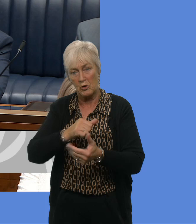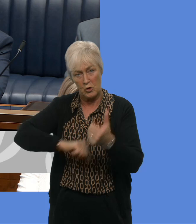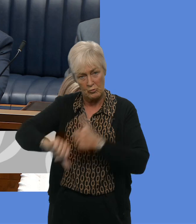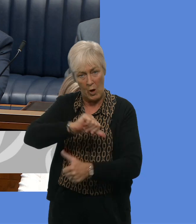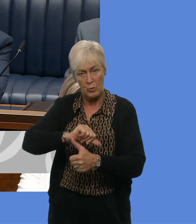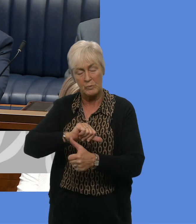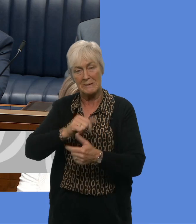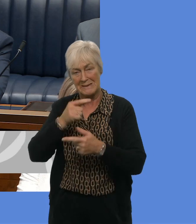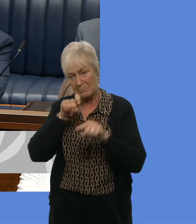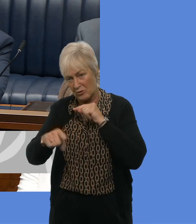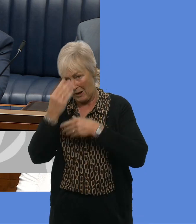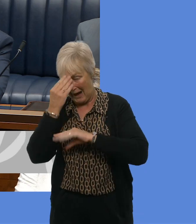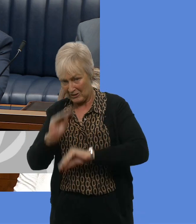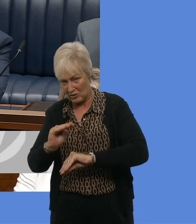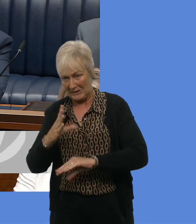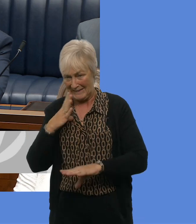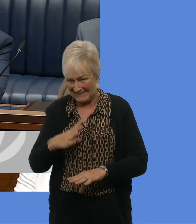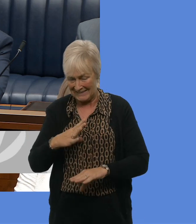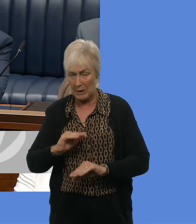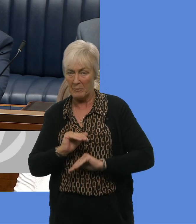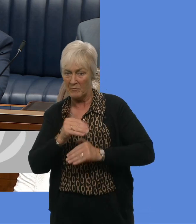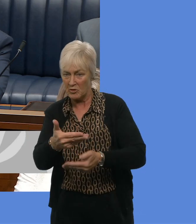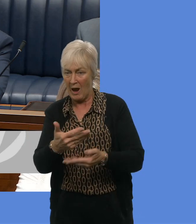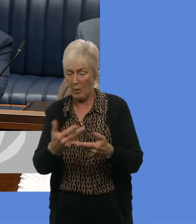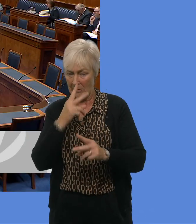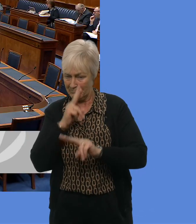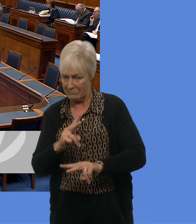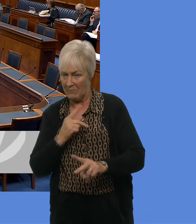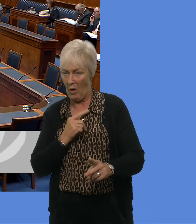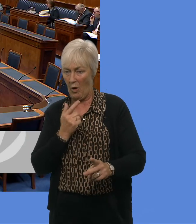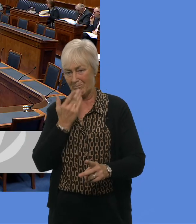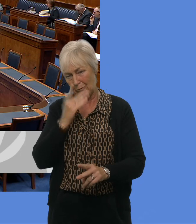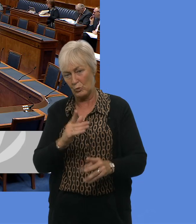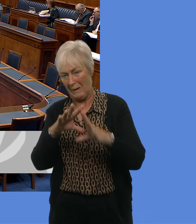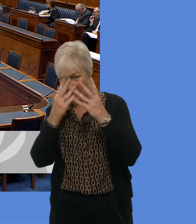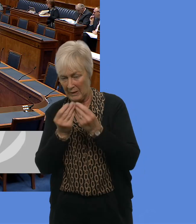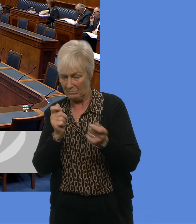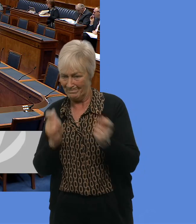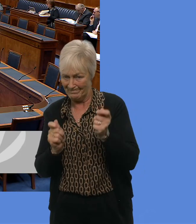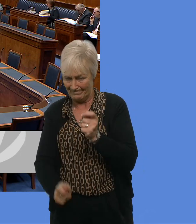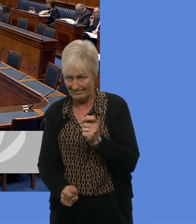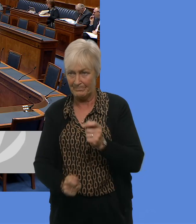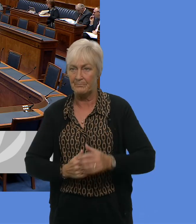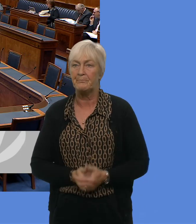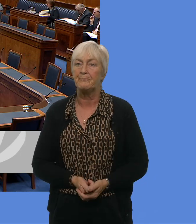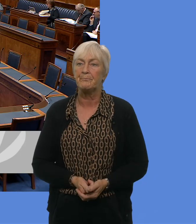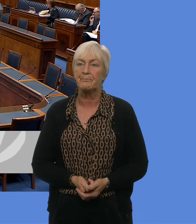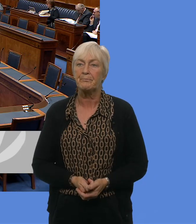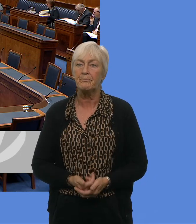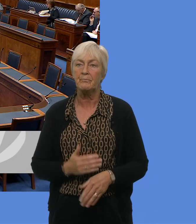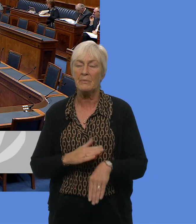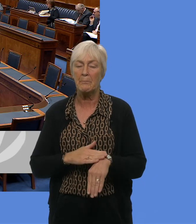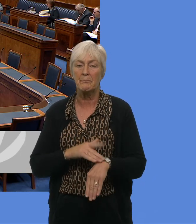special educational needs provision and how we can transform our approach to that. We don't have time for further questions to the Minister